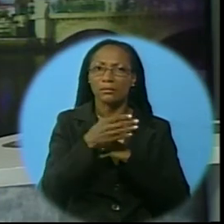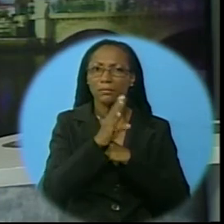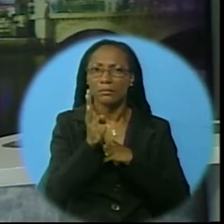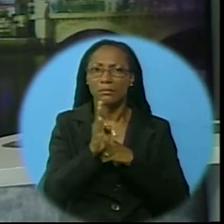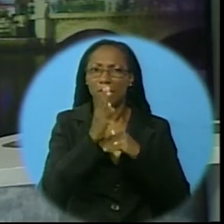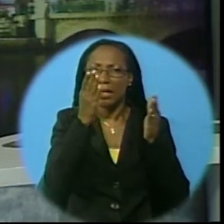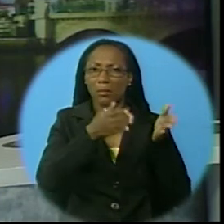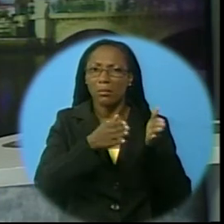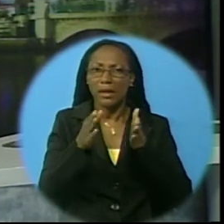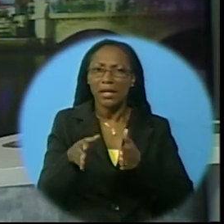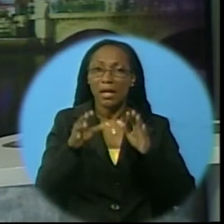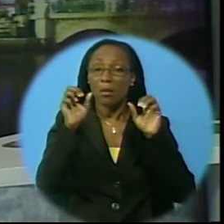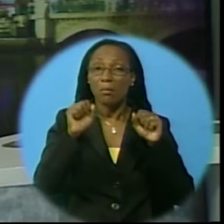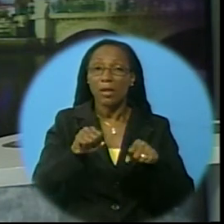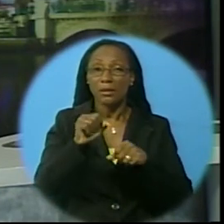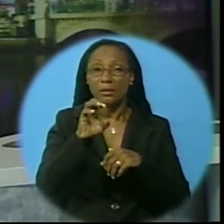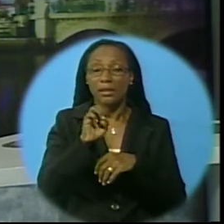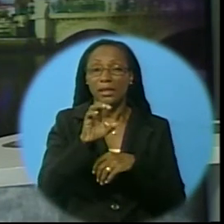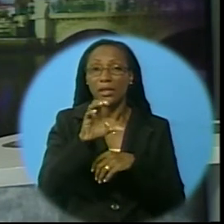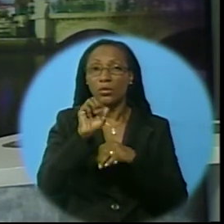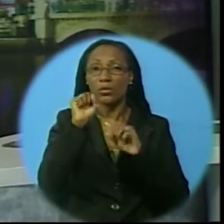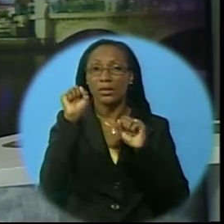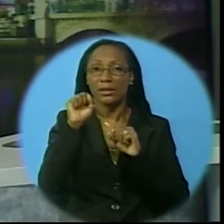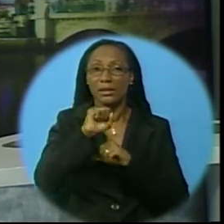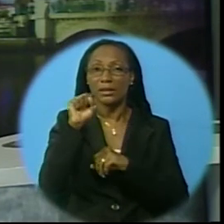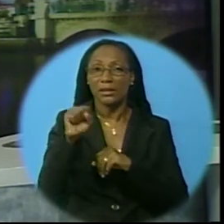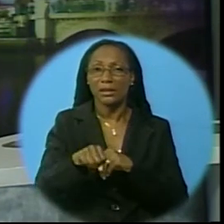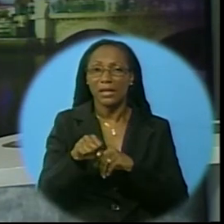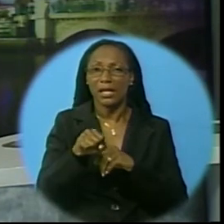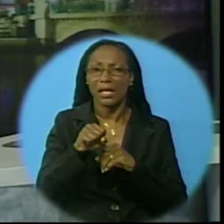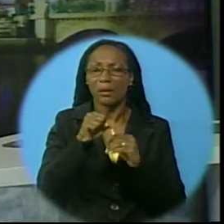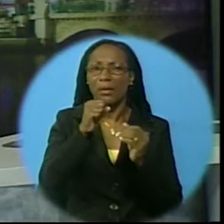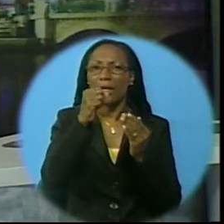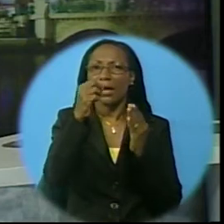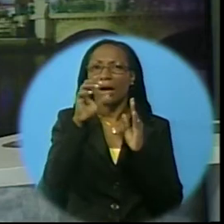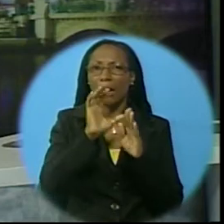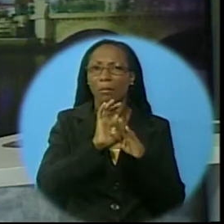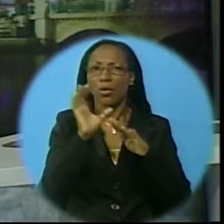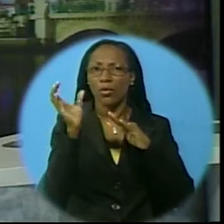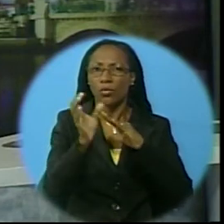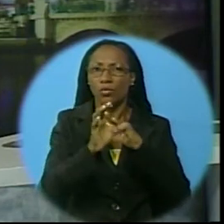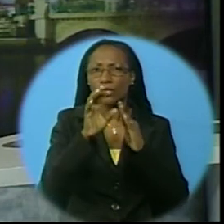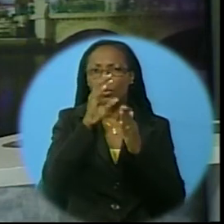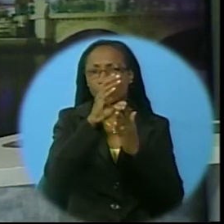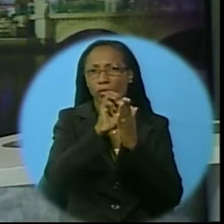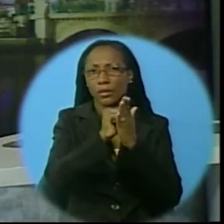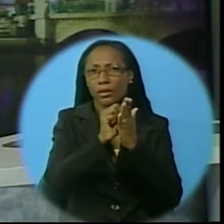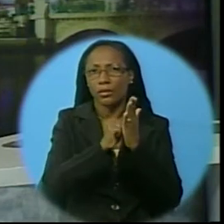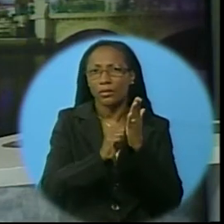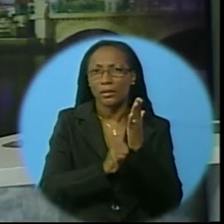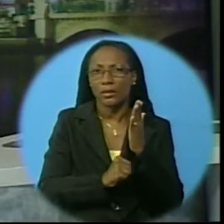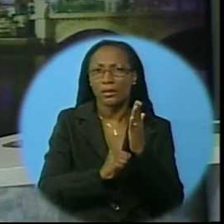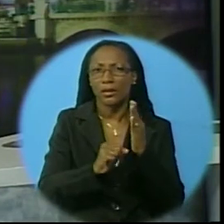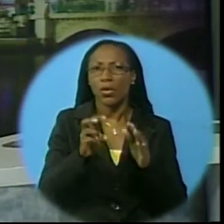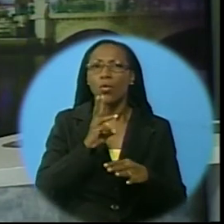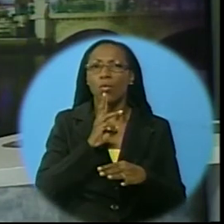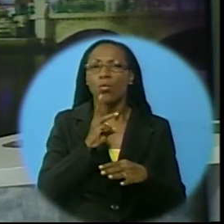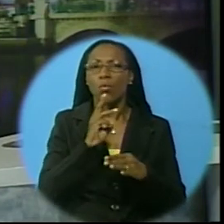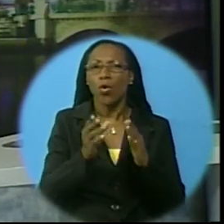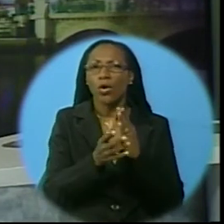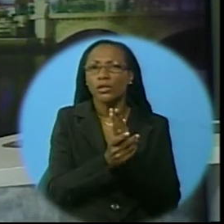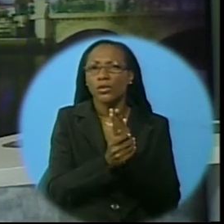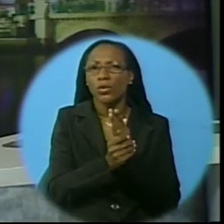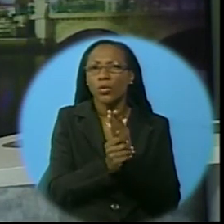Possible ecosystem services would include coastal erosion reduction provided by coral reefs, water quality improvements